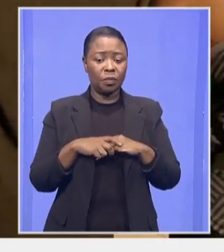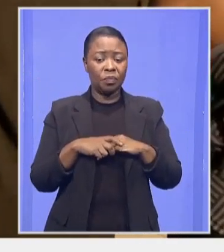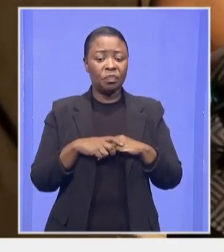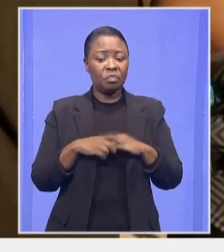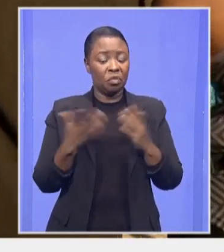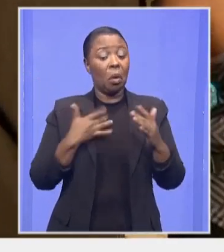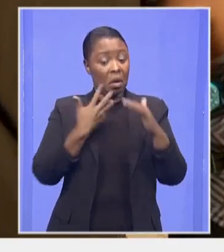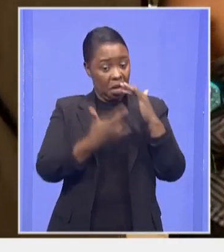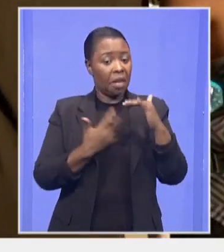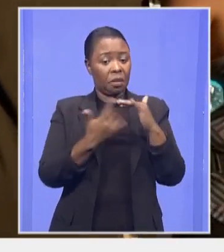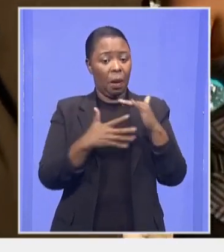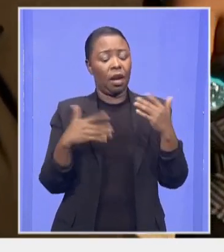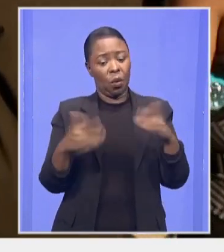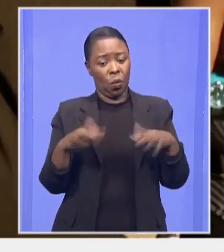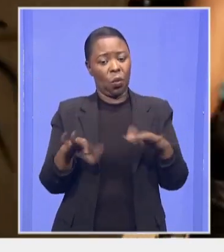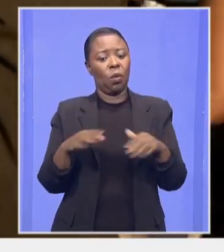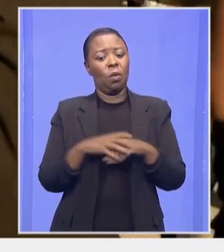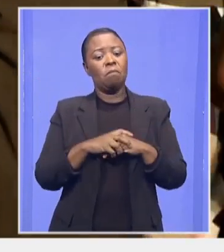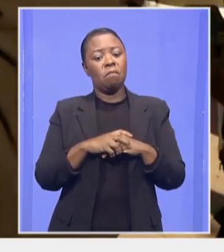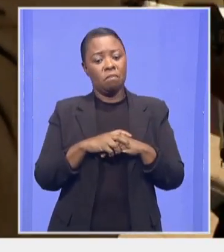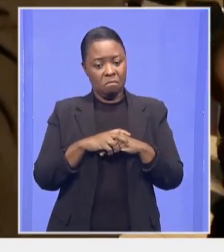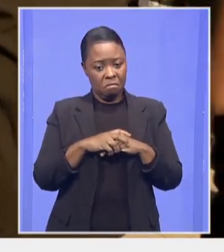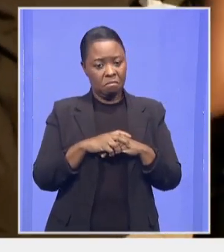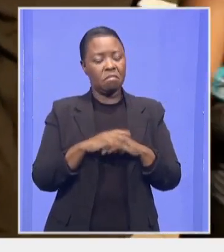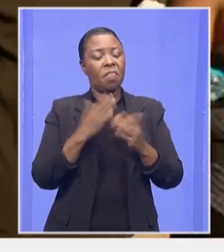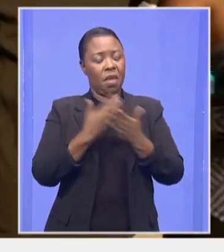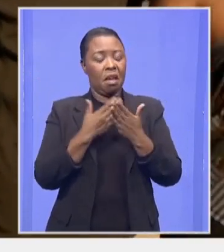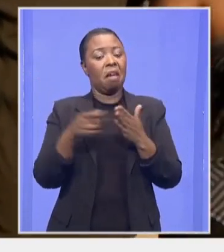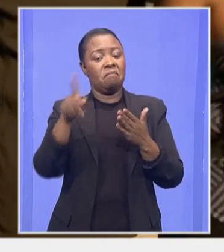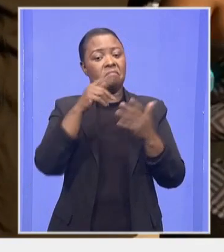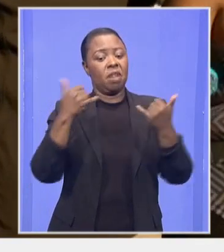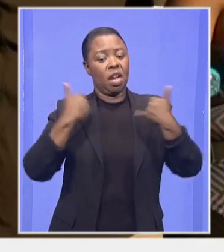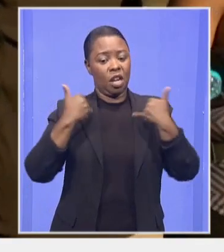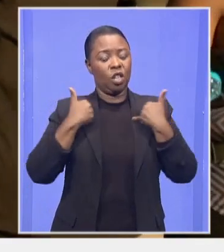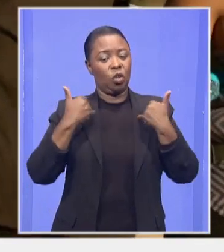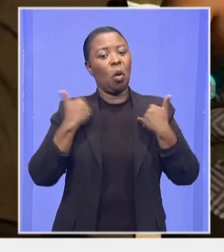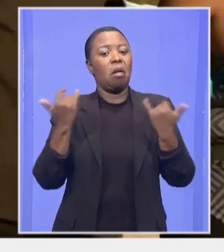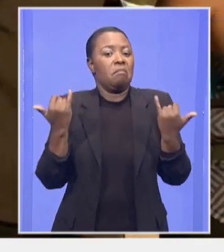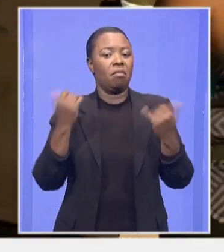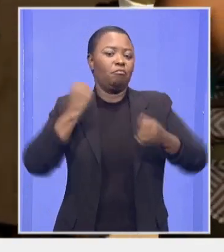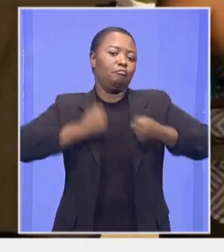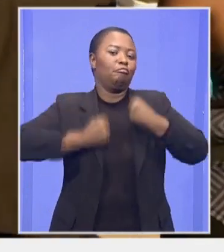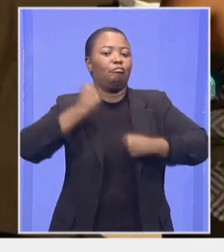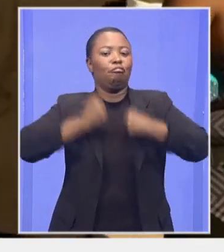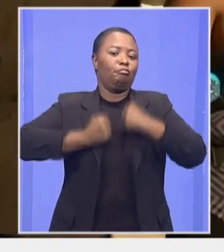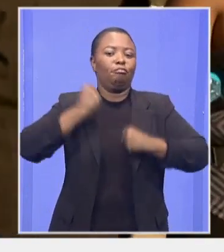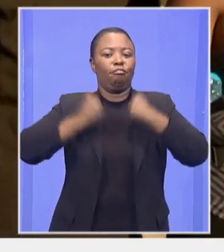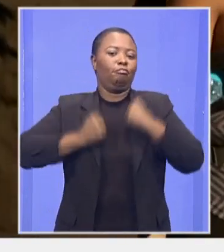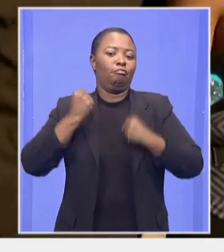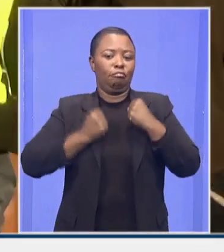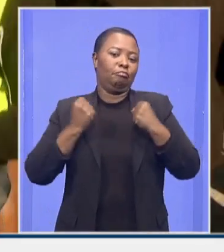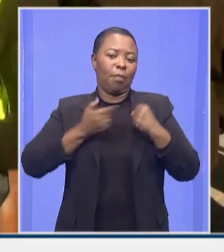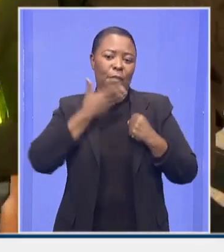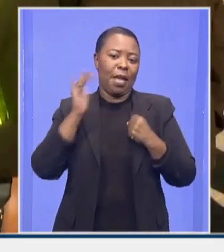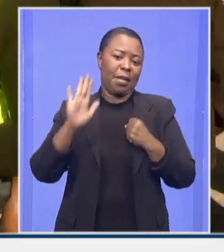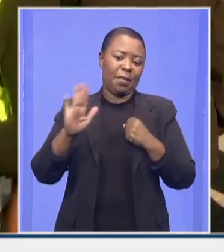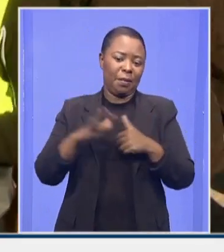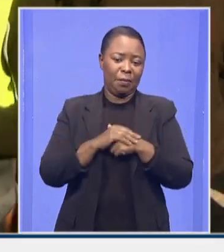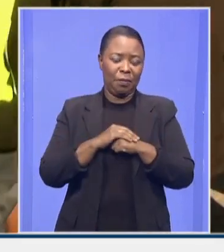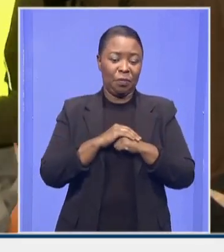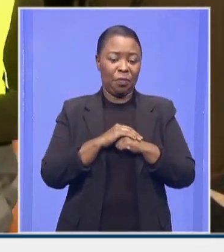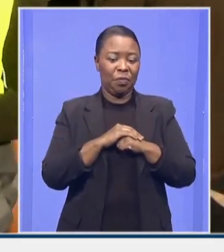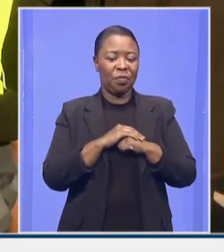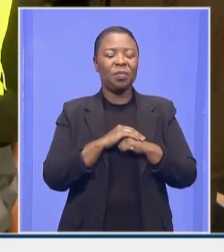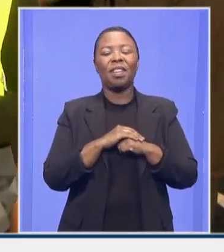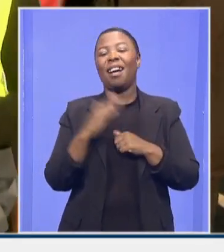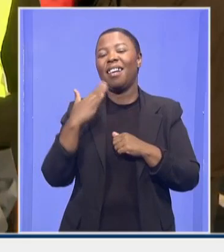inspiring and a way that they can enjoy, which is running the best way they know how. Thank you